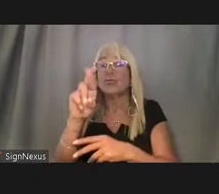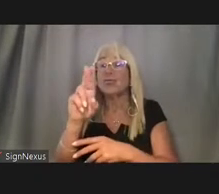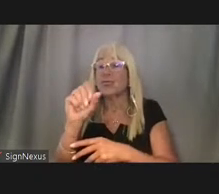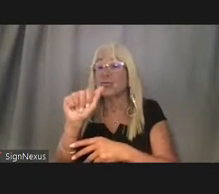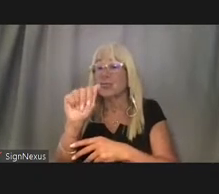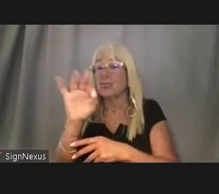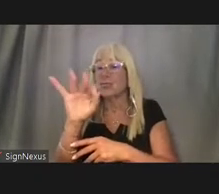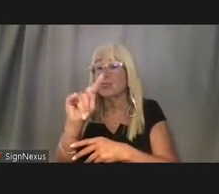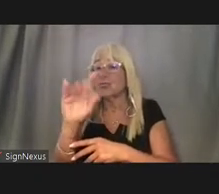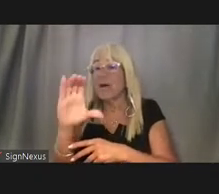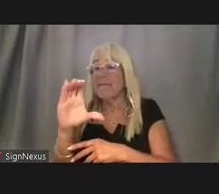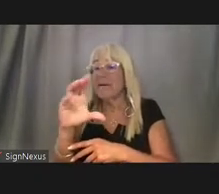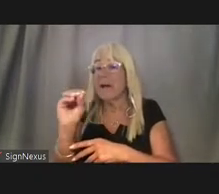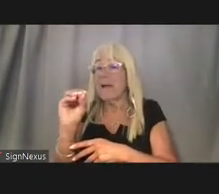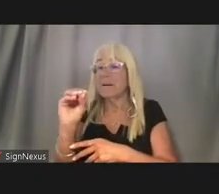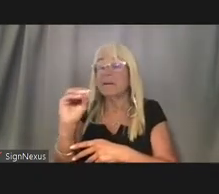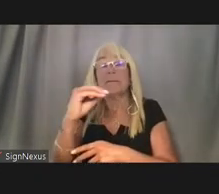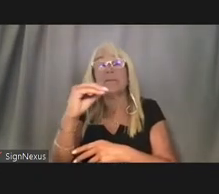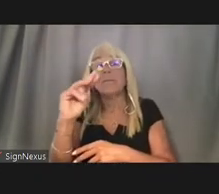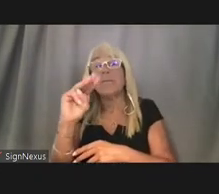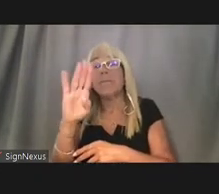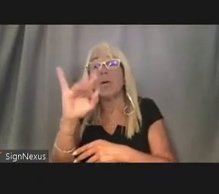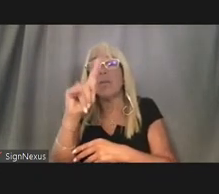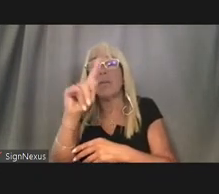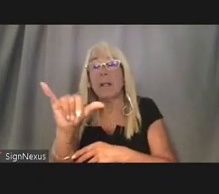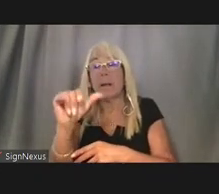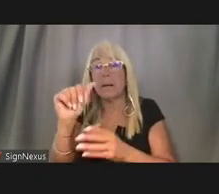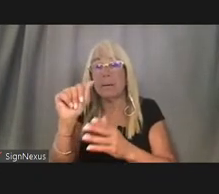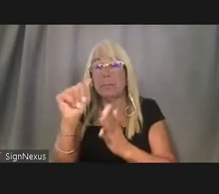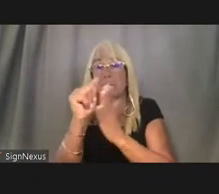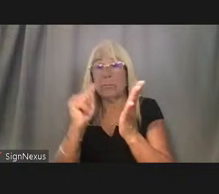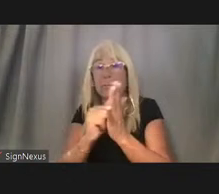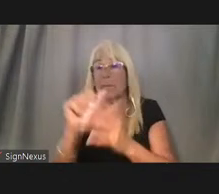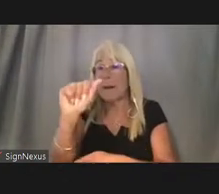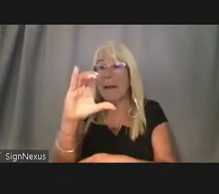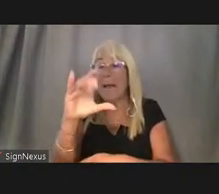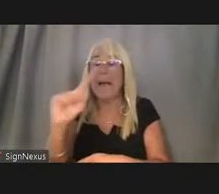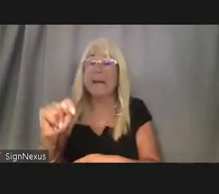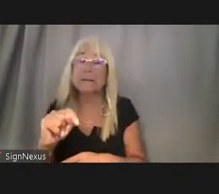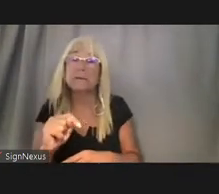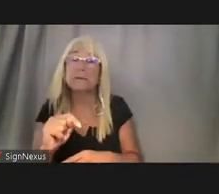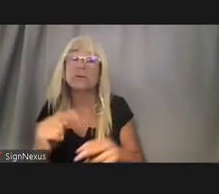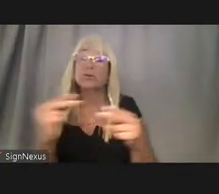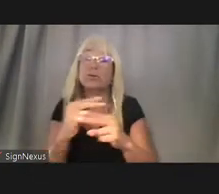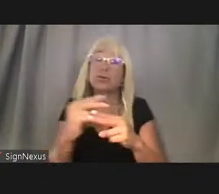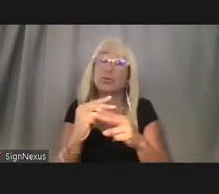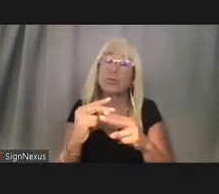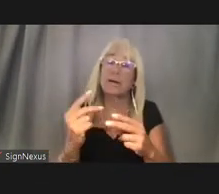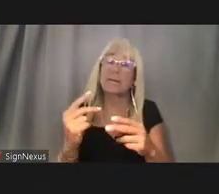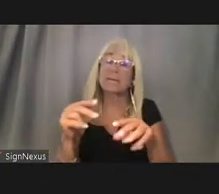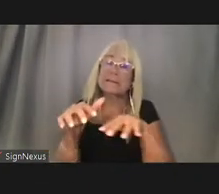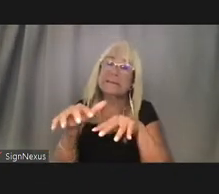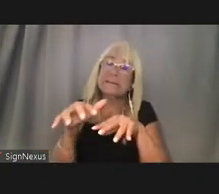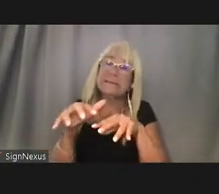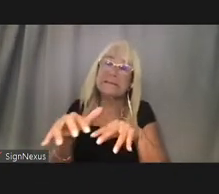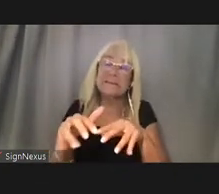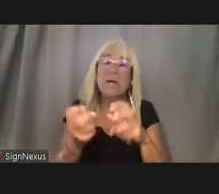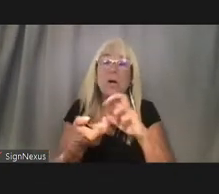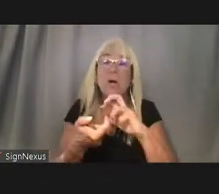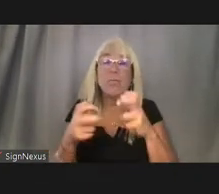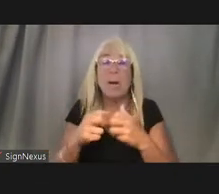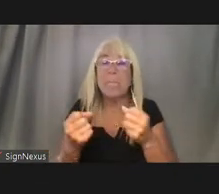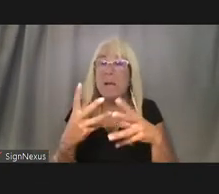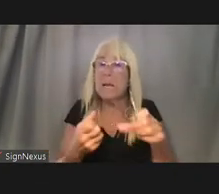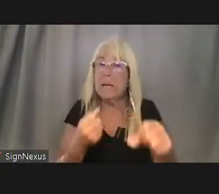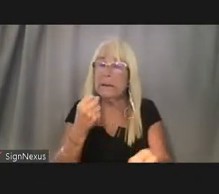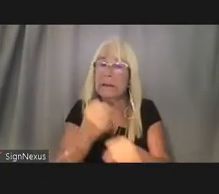you may be asking why do we need to tell the Manhattan Central business district well traffic congestion has been a problem in the Manhattan Central business district for many years